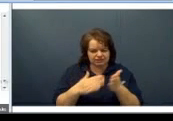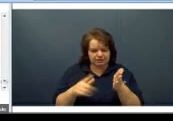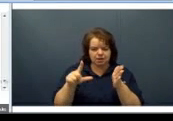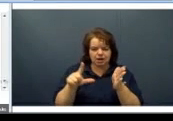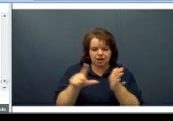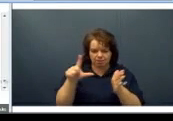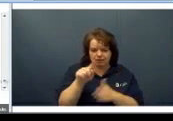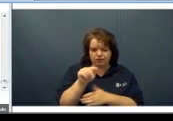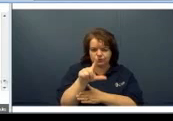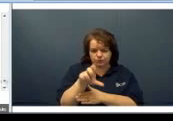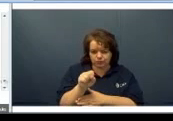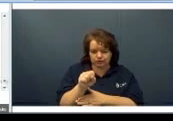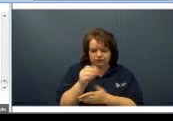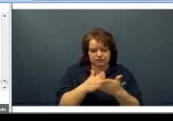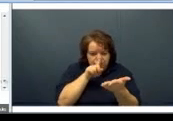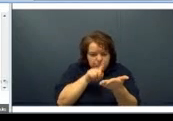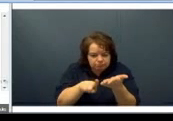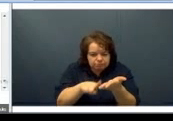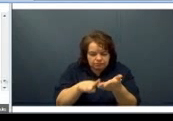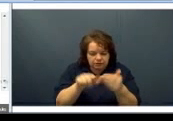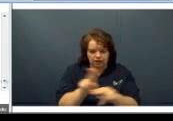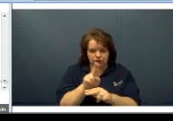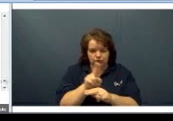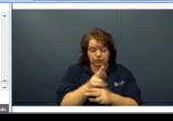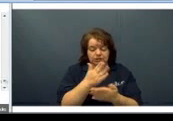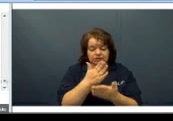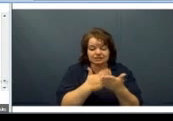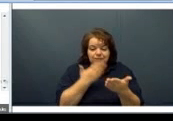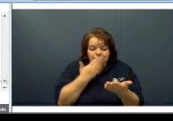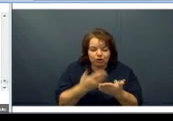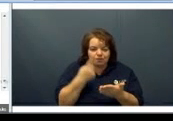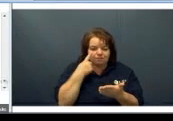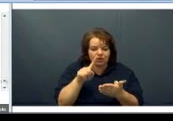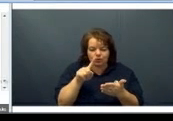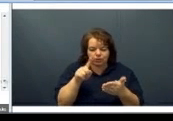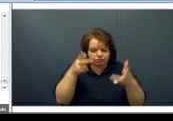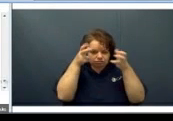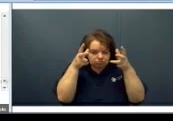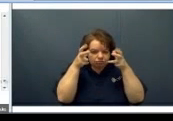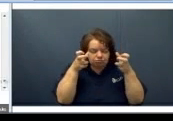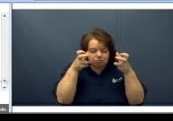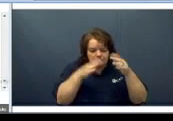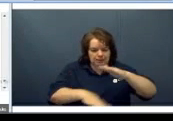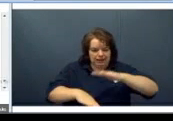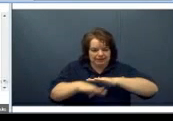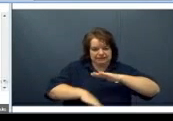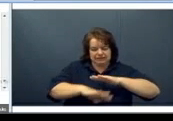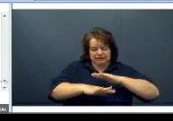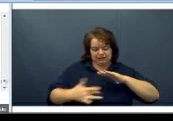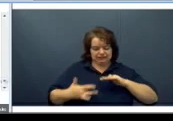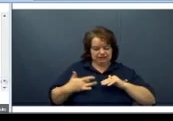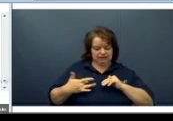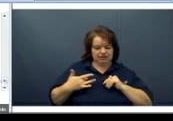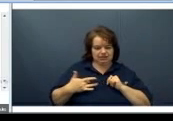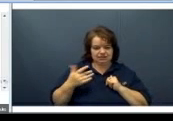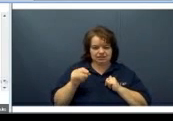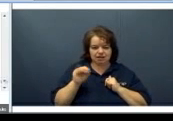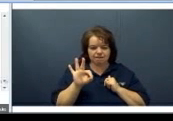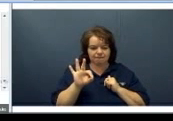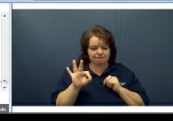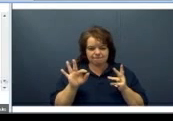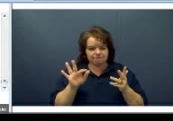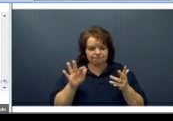There are some automated tools and checkers you can use. Some of them are good for getting a basic sense